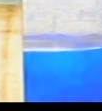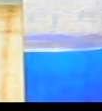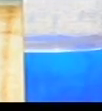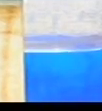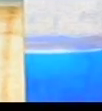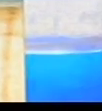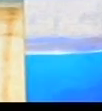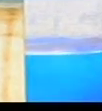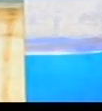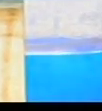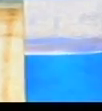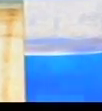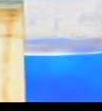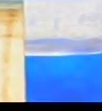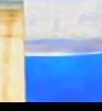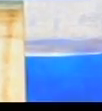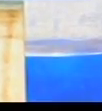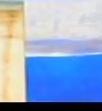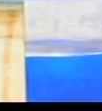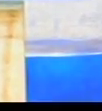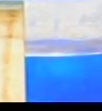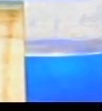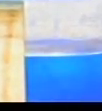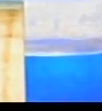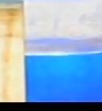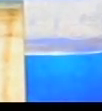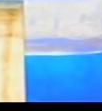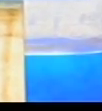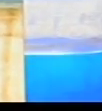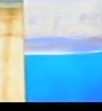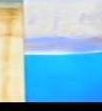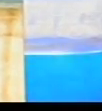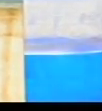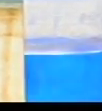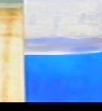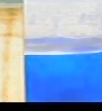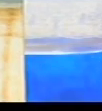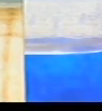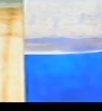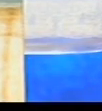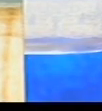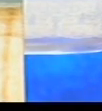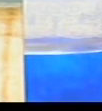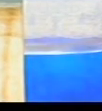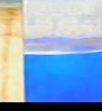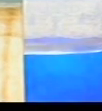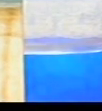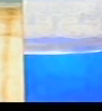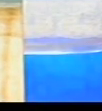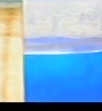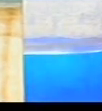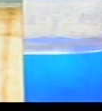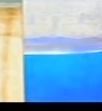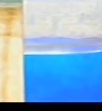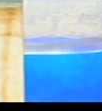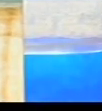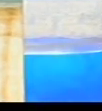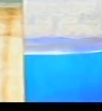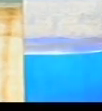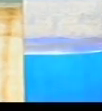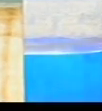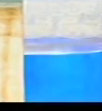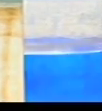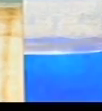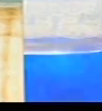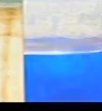apologize. I'm going to say, yes, I was wrong. That's all. Confess your faults one to another. And